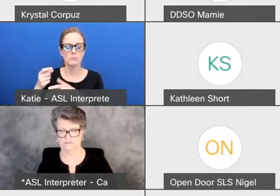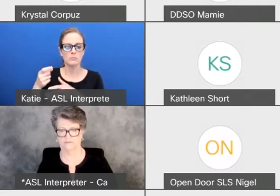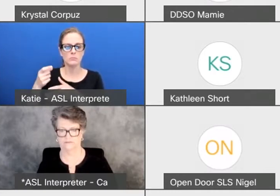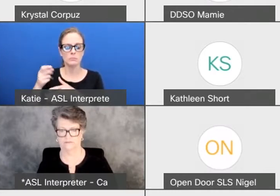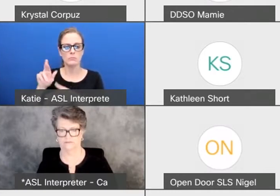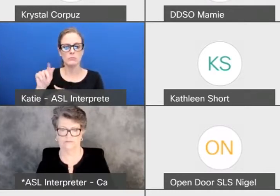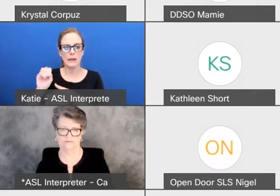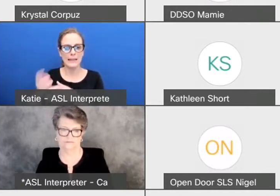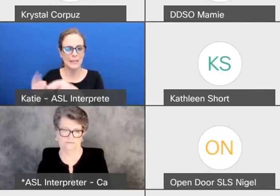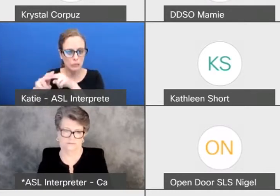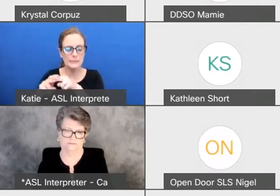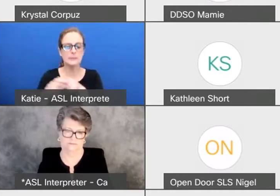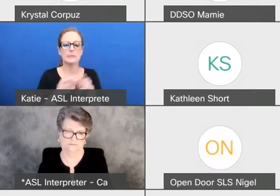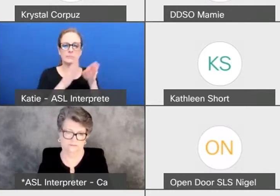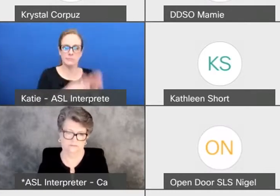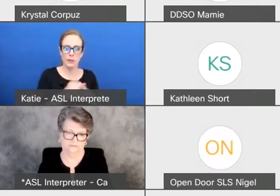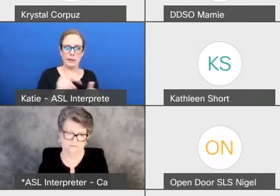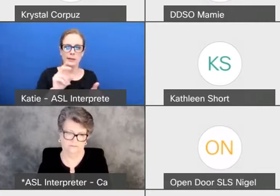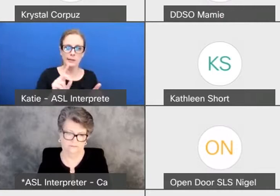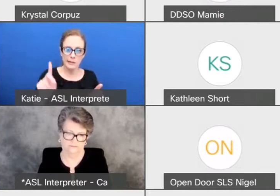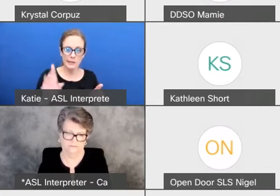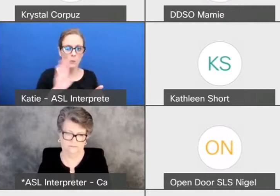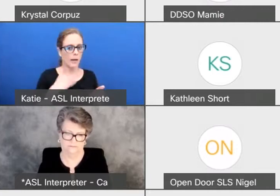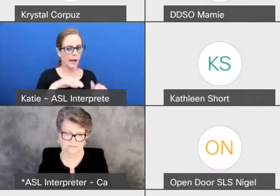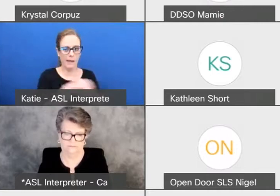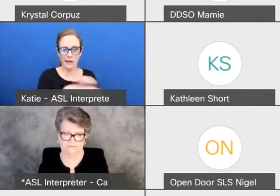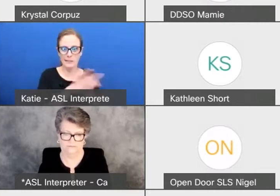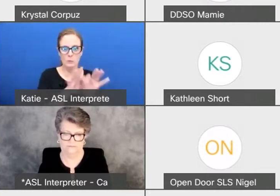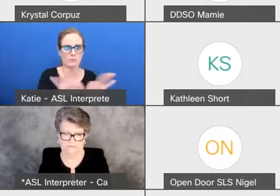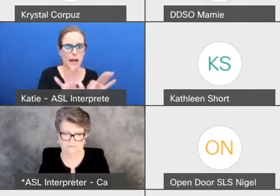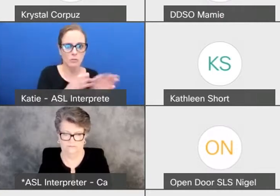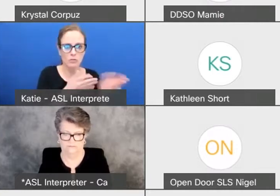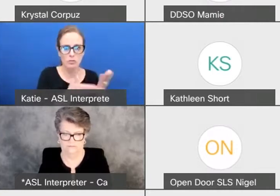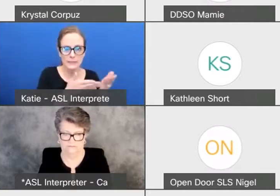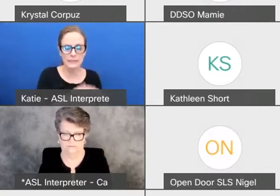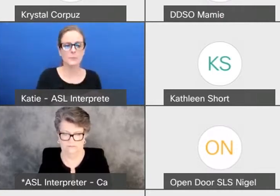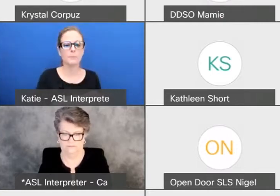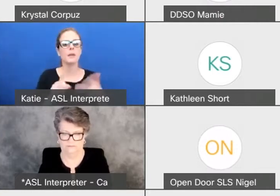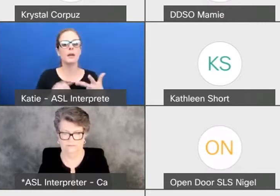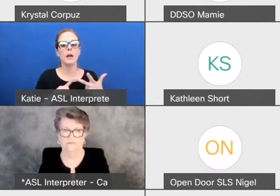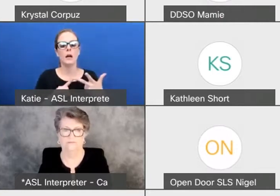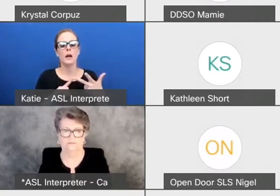services. And let's see. Special needs dental